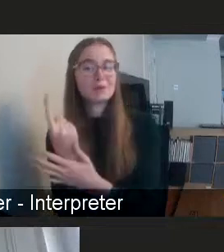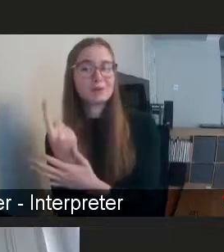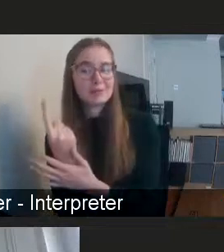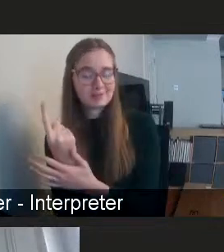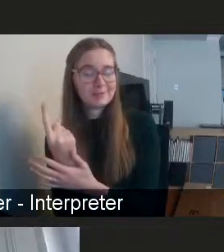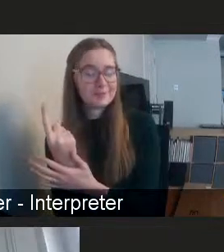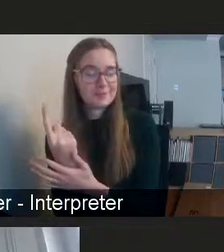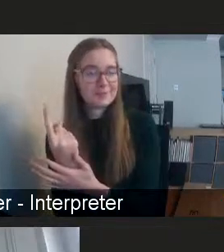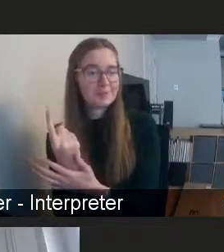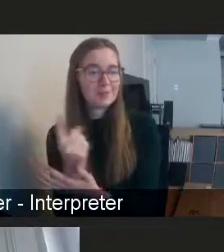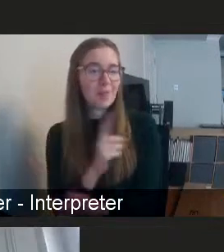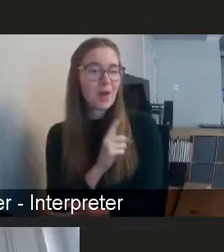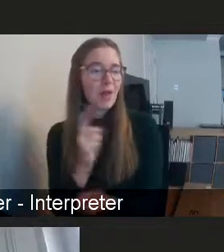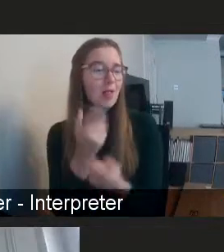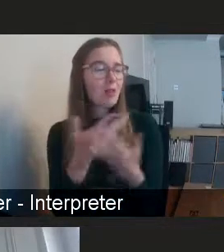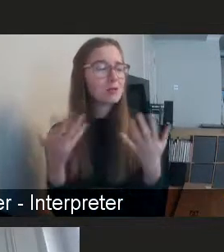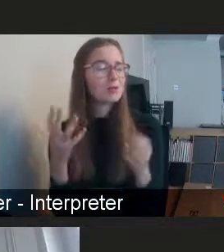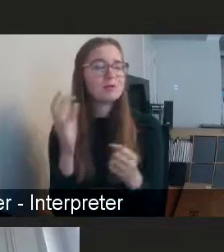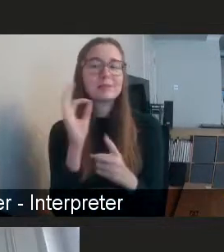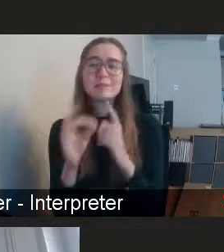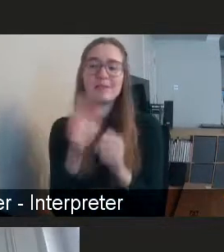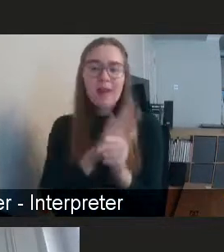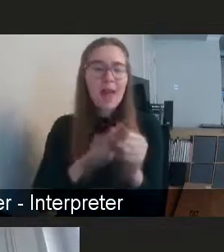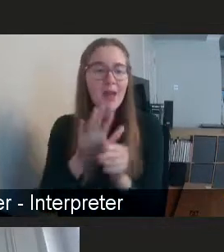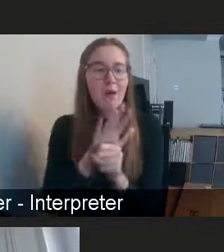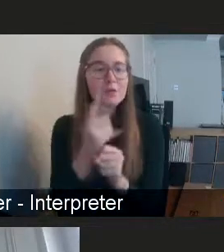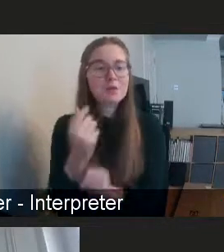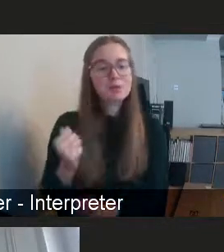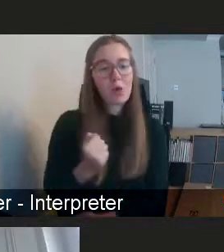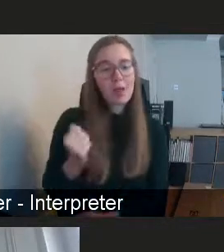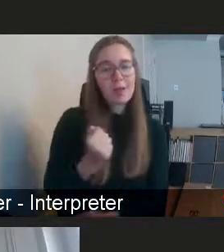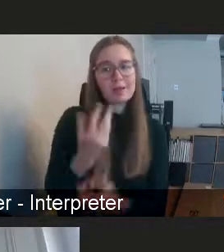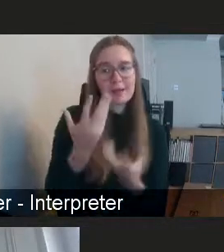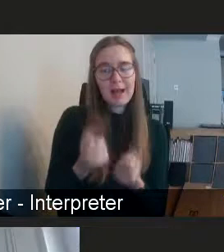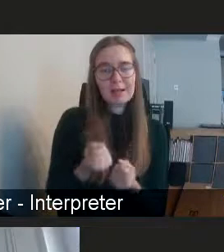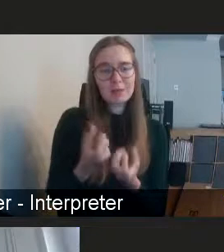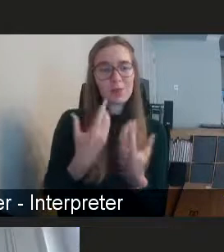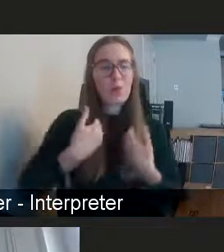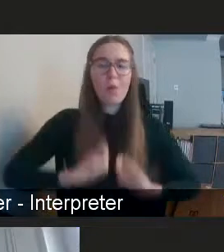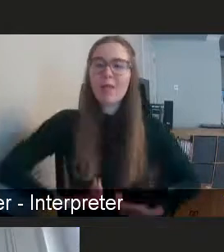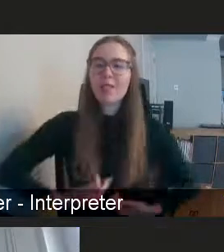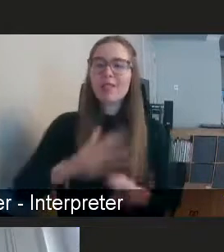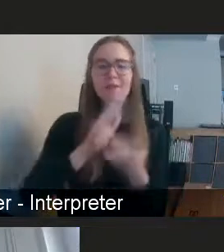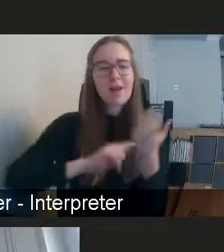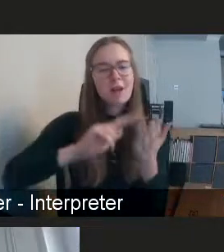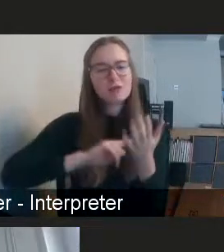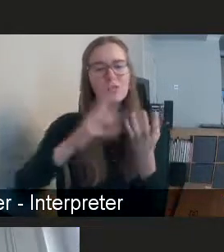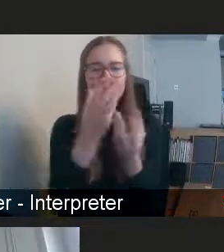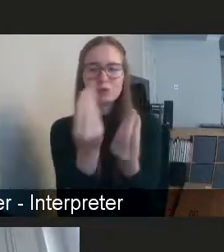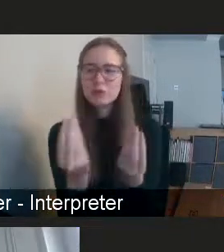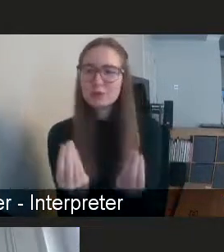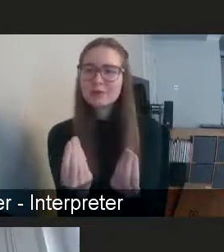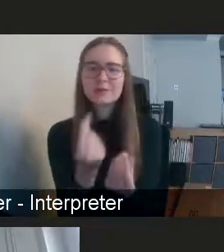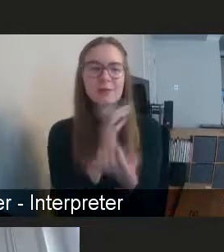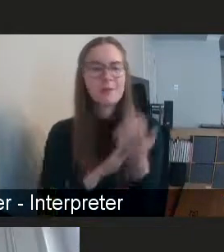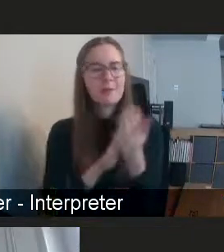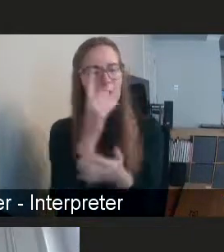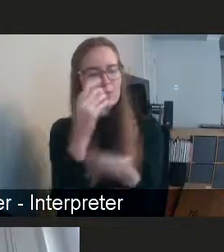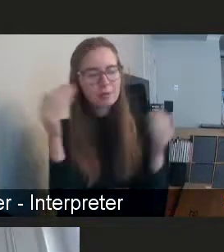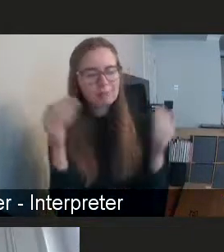there are certain areas, for example, Scotland has a wealth of natural resources, and that is where we could look at it, that